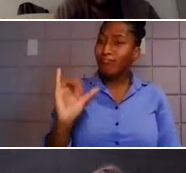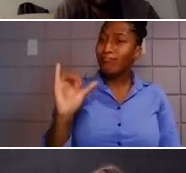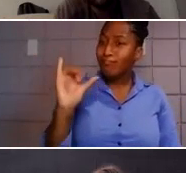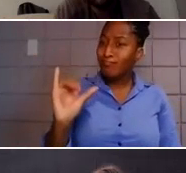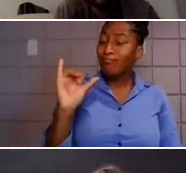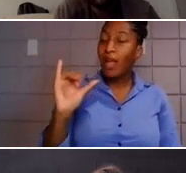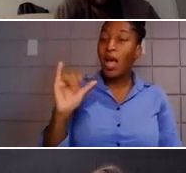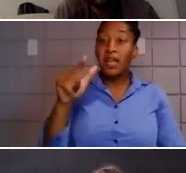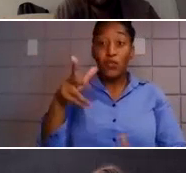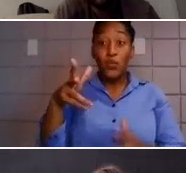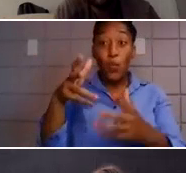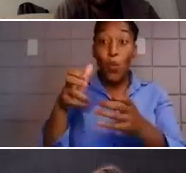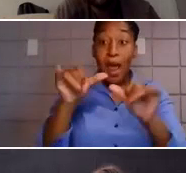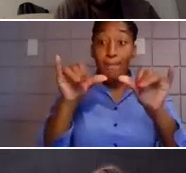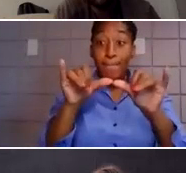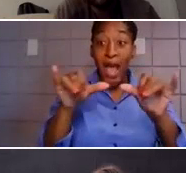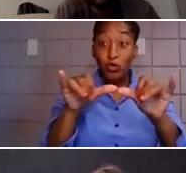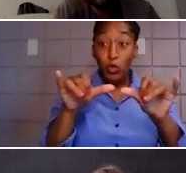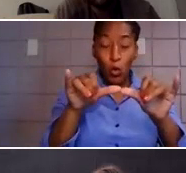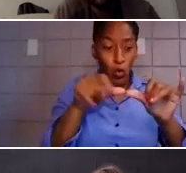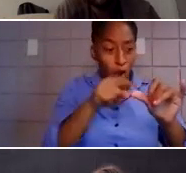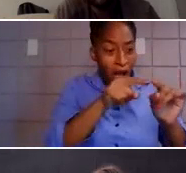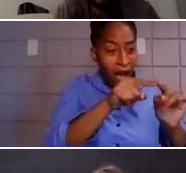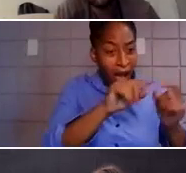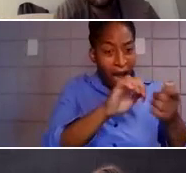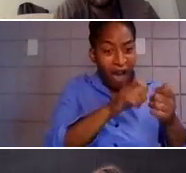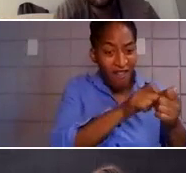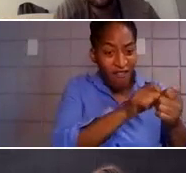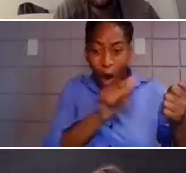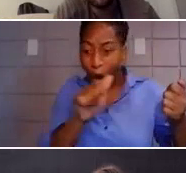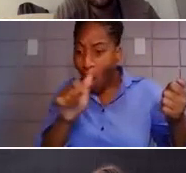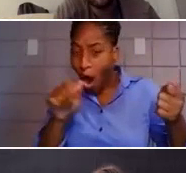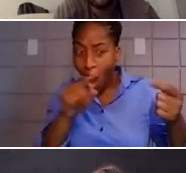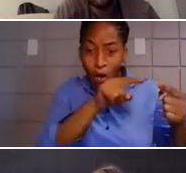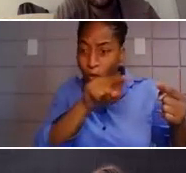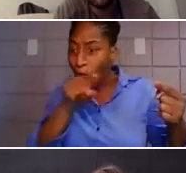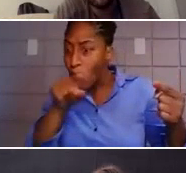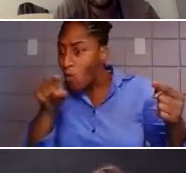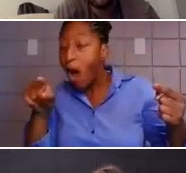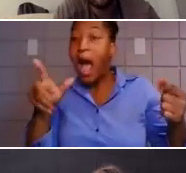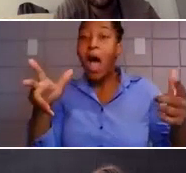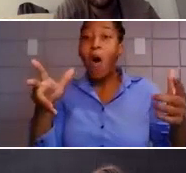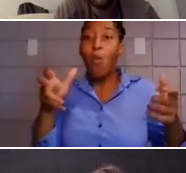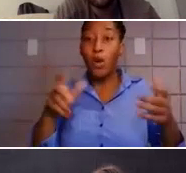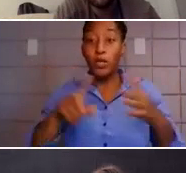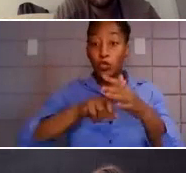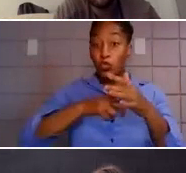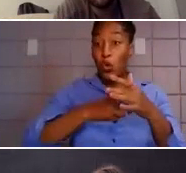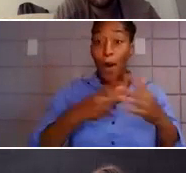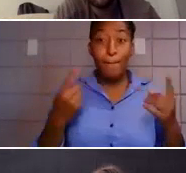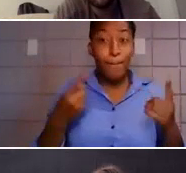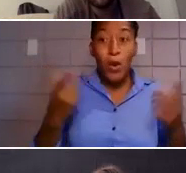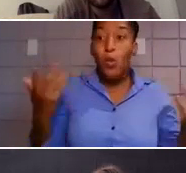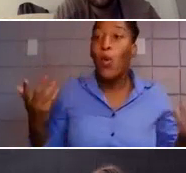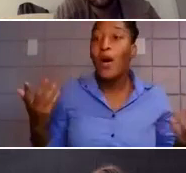start from somewhere. Why not start from zero? Okay, it just makes it a whole lot easier. And